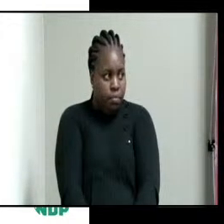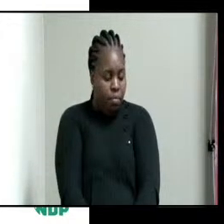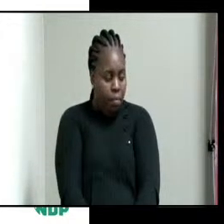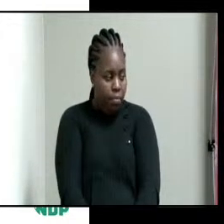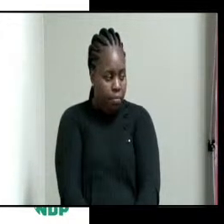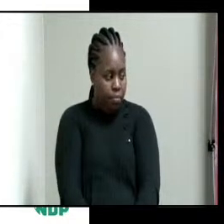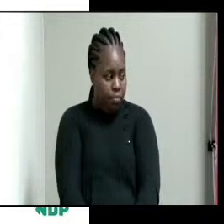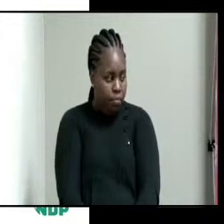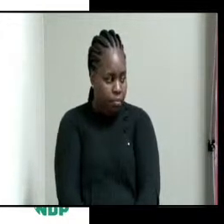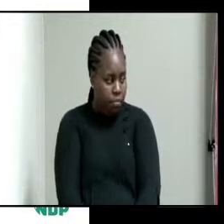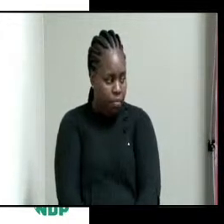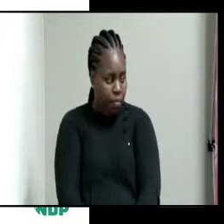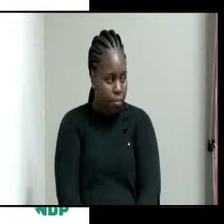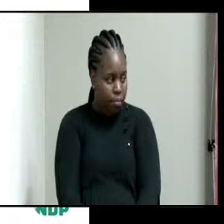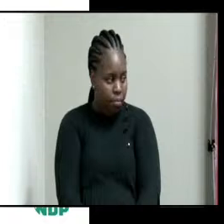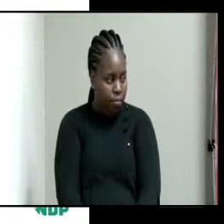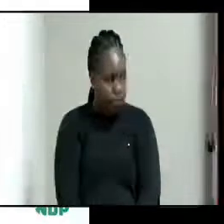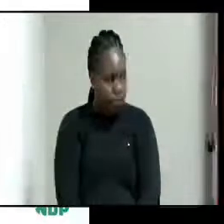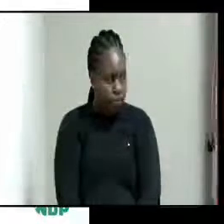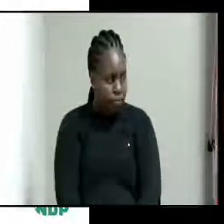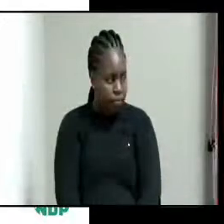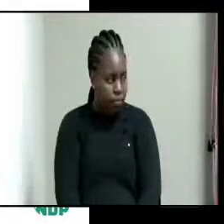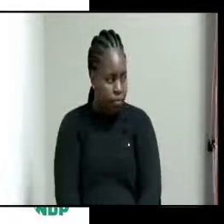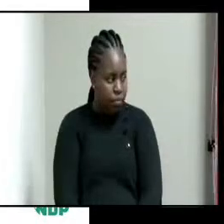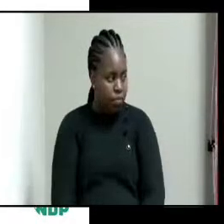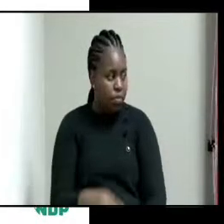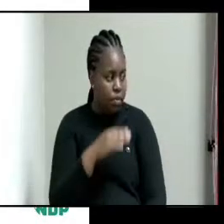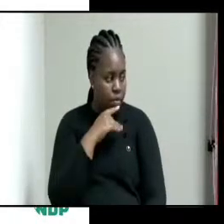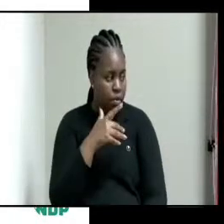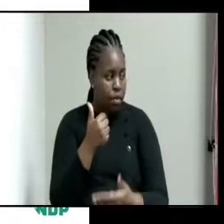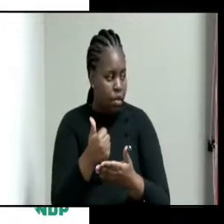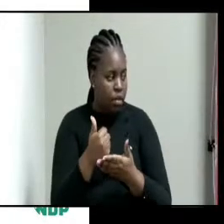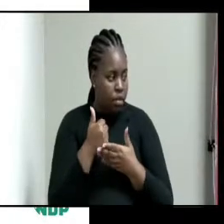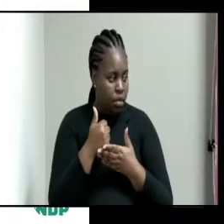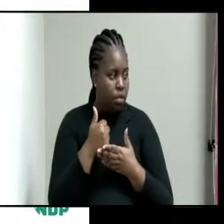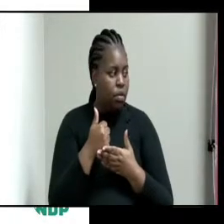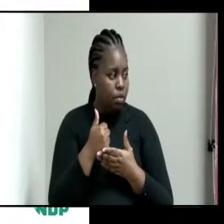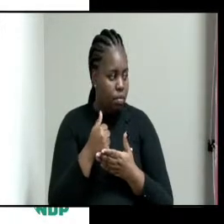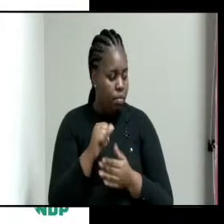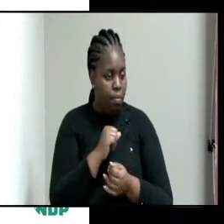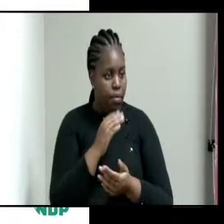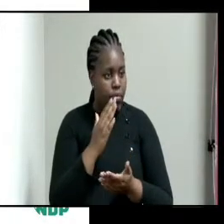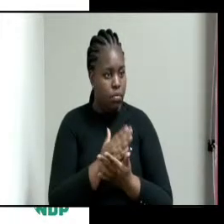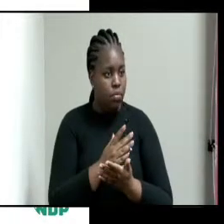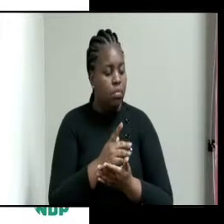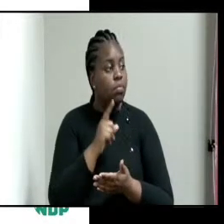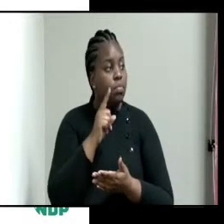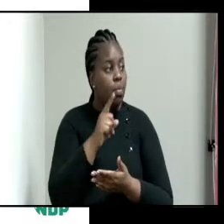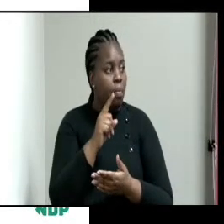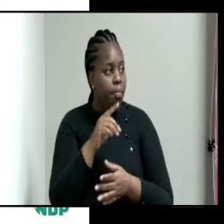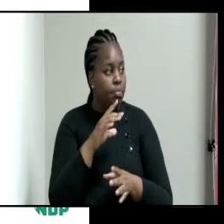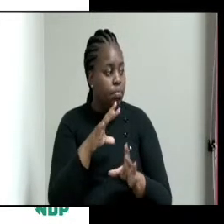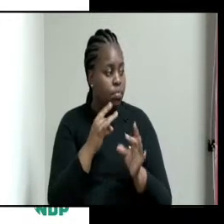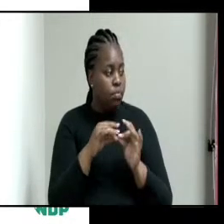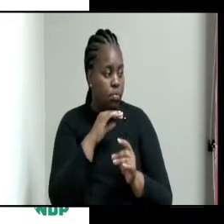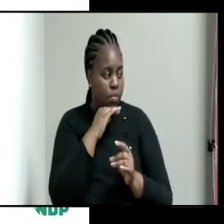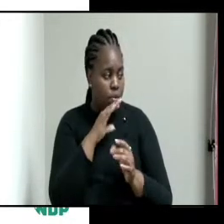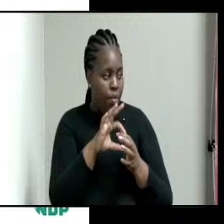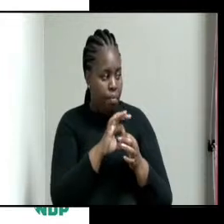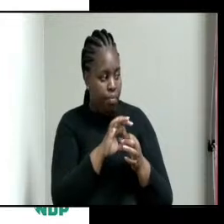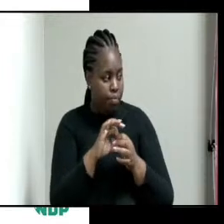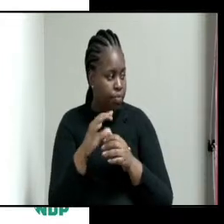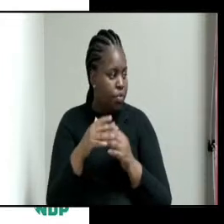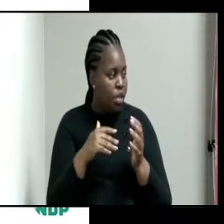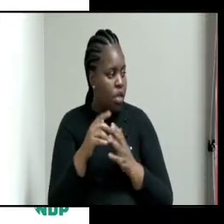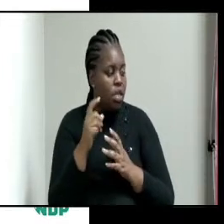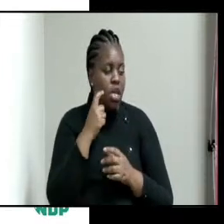Okay, yes, the factors above assisted in the ensuring that dimensions and indicators are relevant to each age